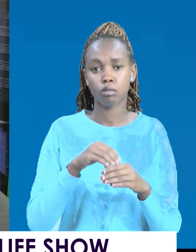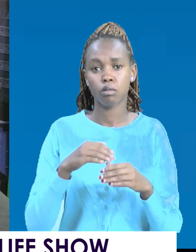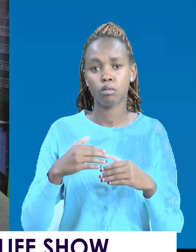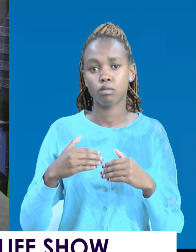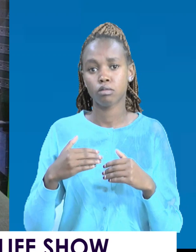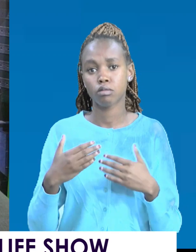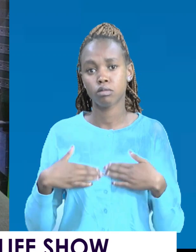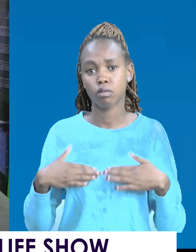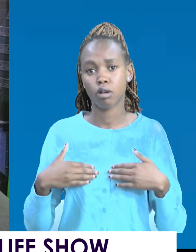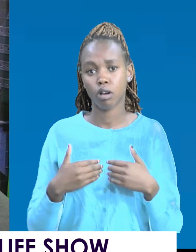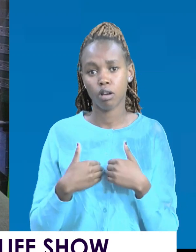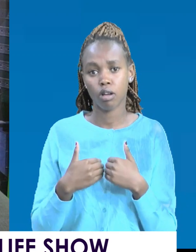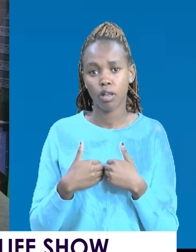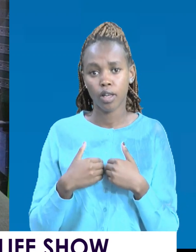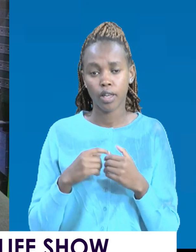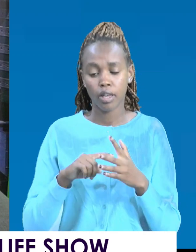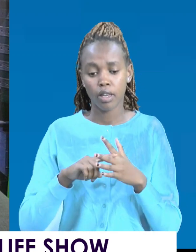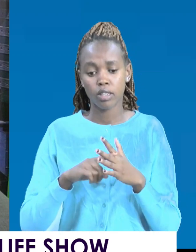The moment you start,